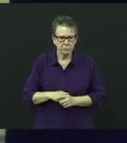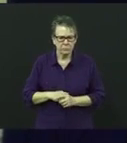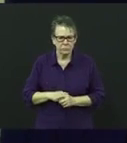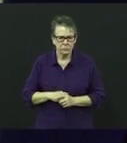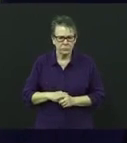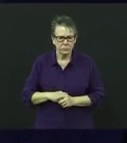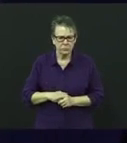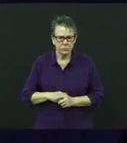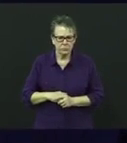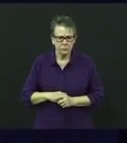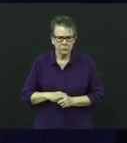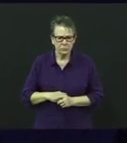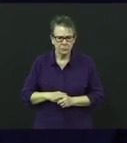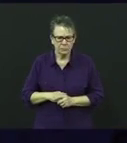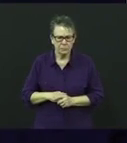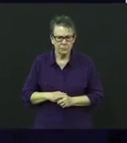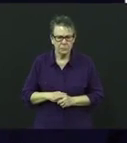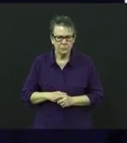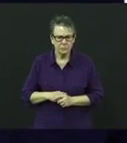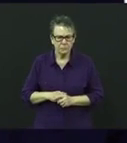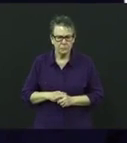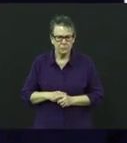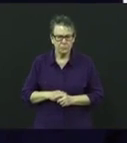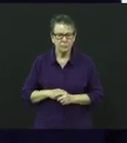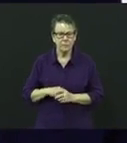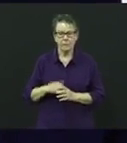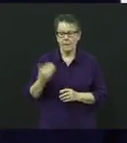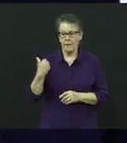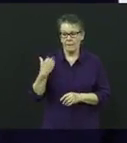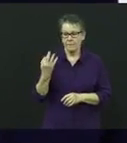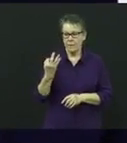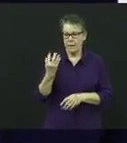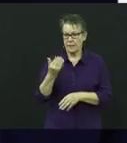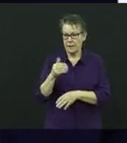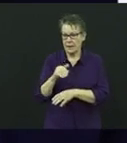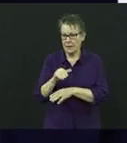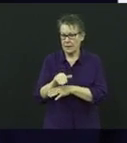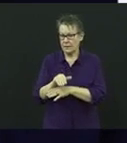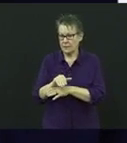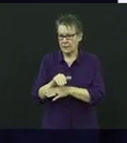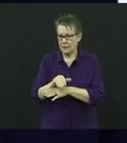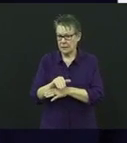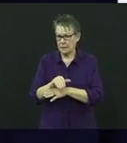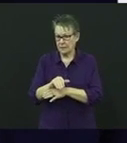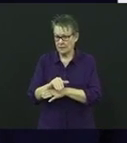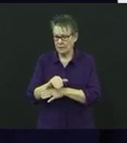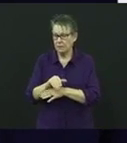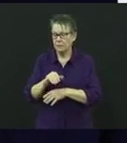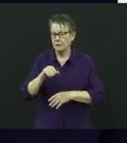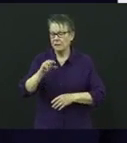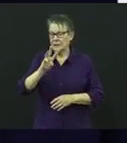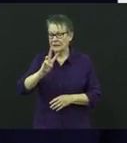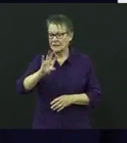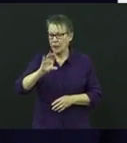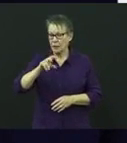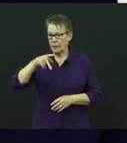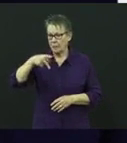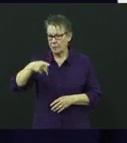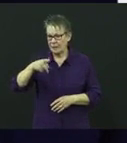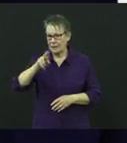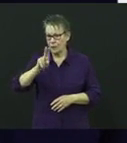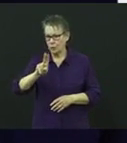our hospitals, 600 PUIs and 100 positive. And that's a rolling number. The